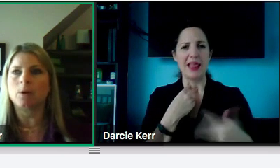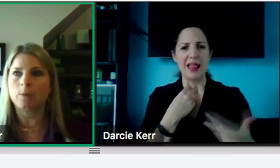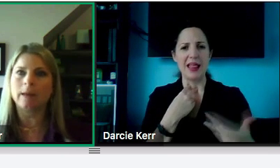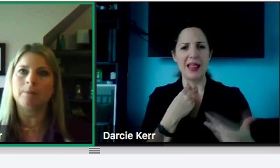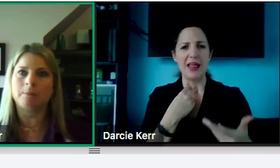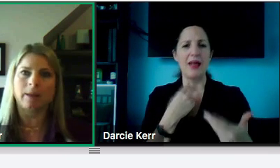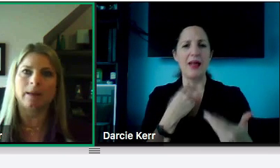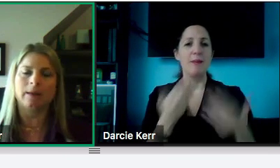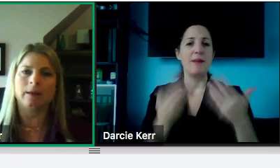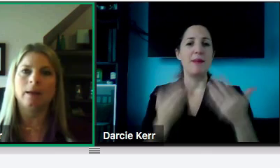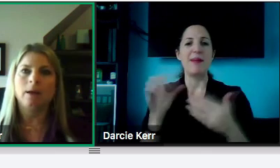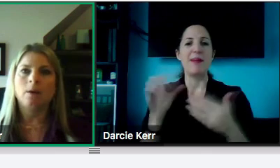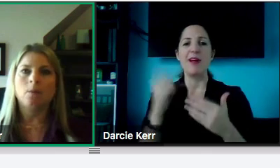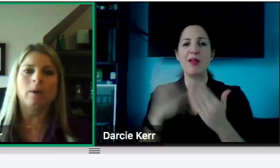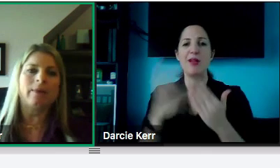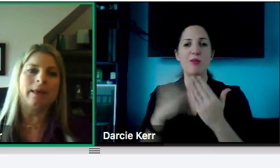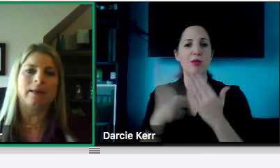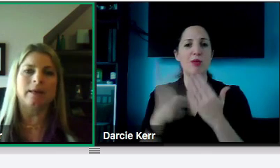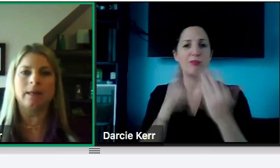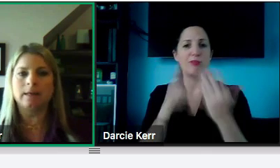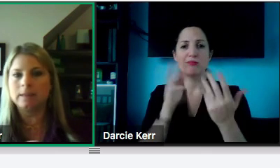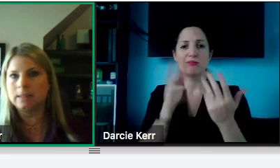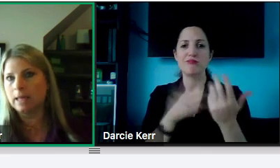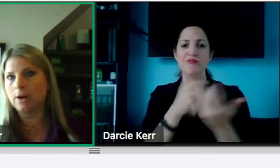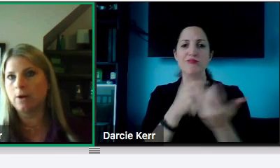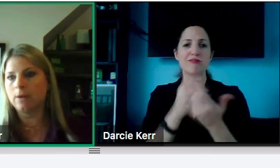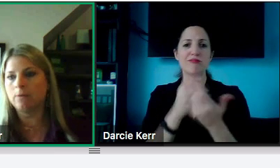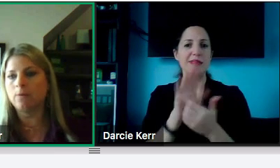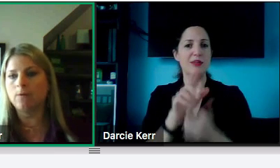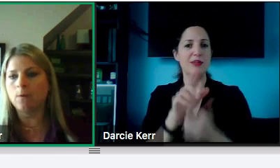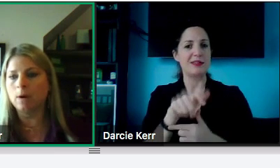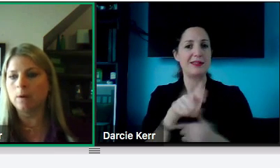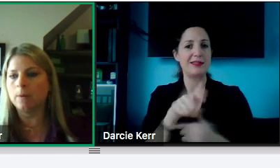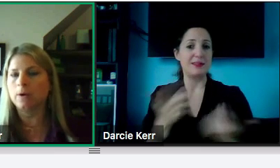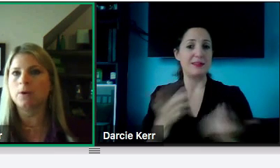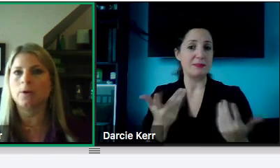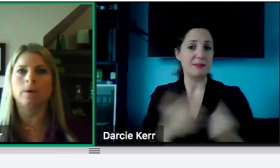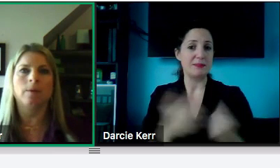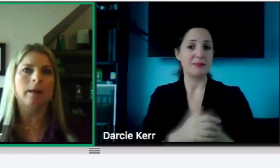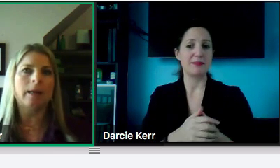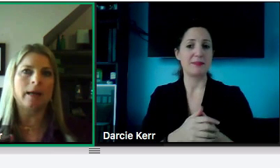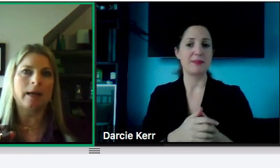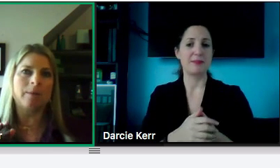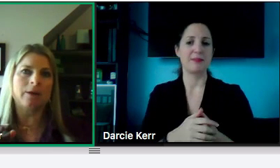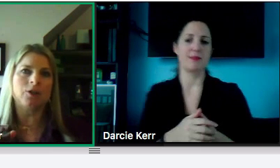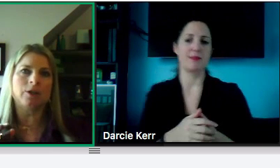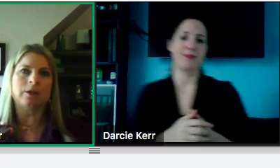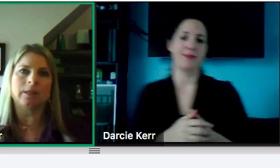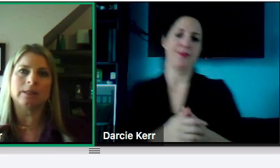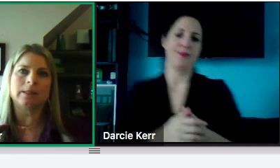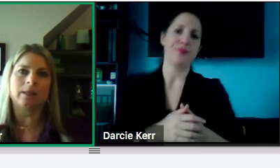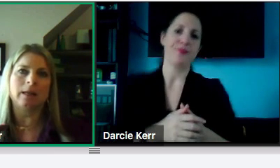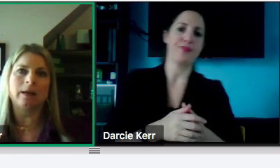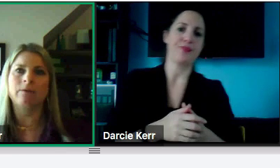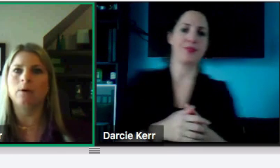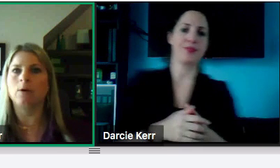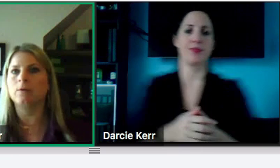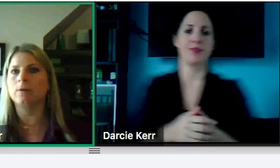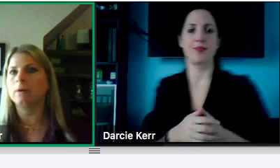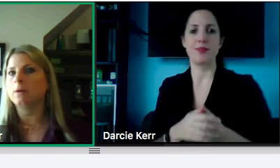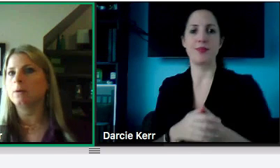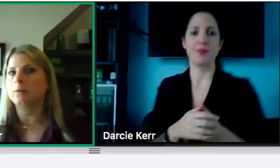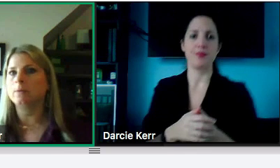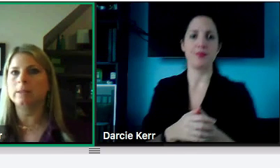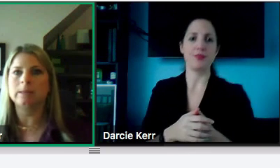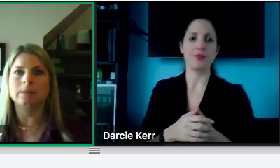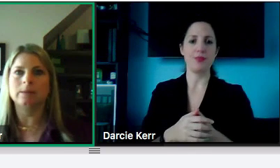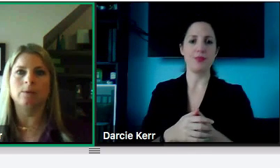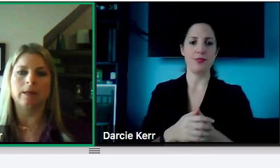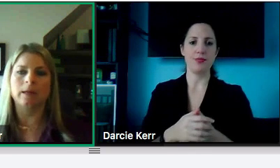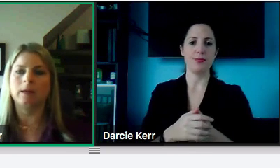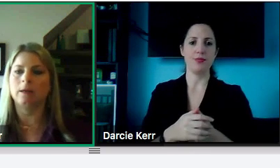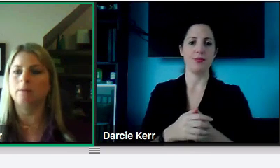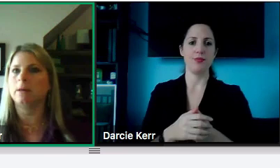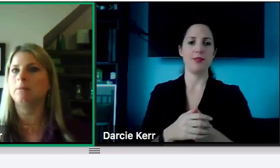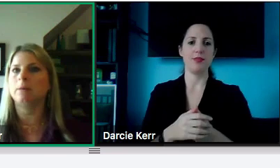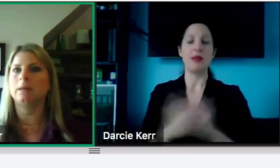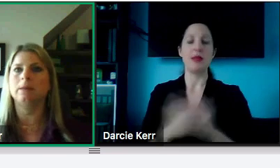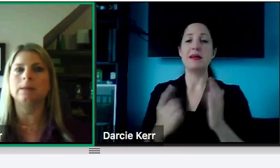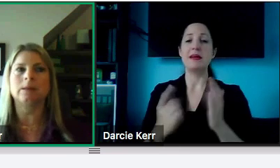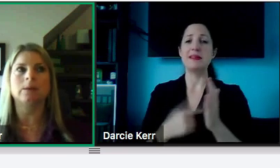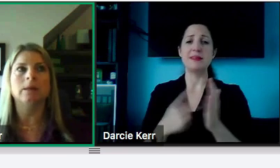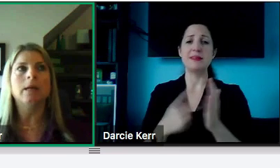programs haven't quite been what they needed to carry them forward, or like I mentioned, it's a life overload with so